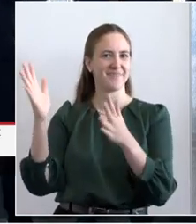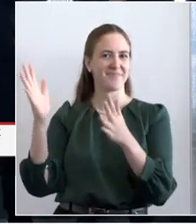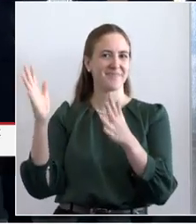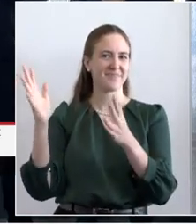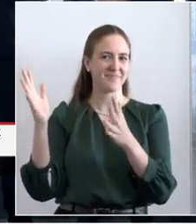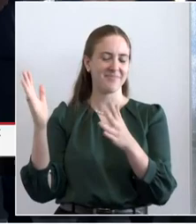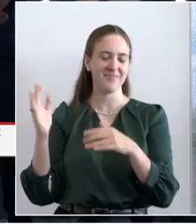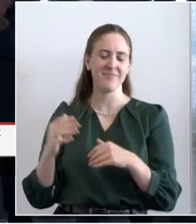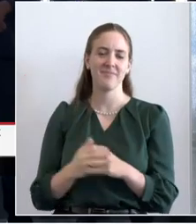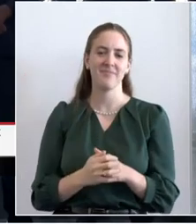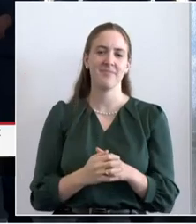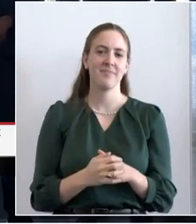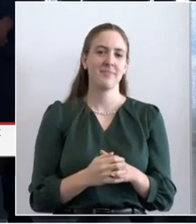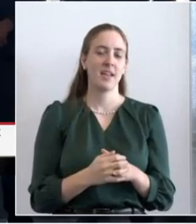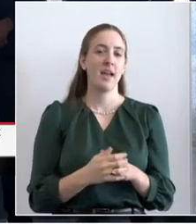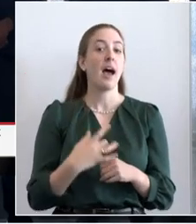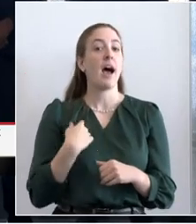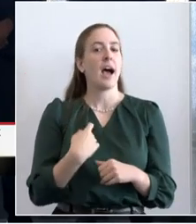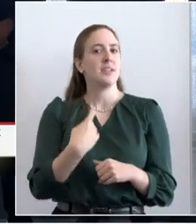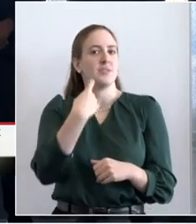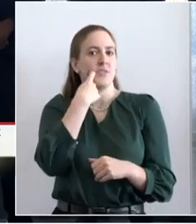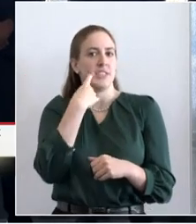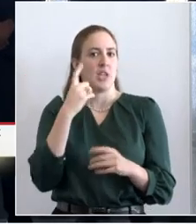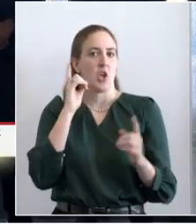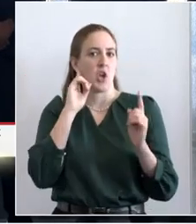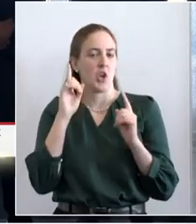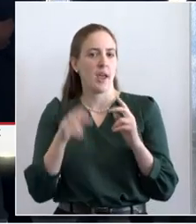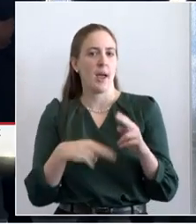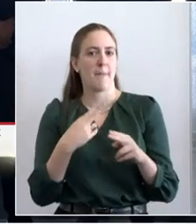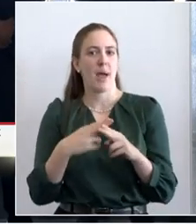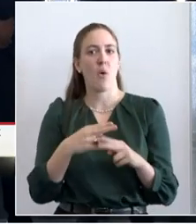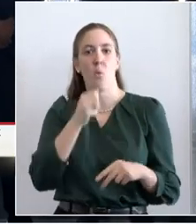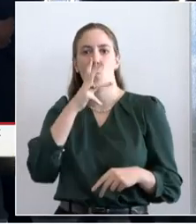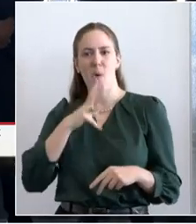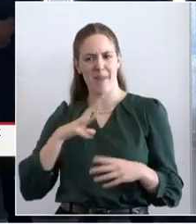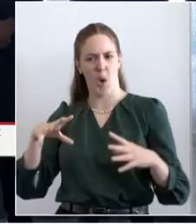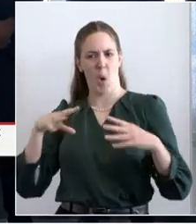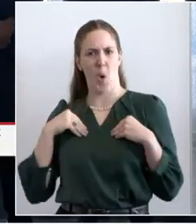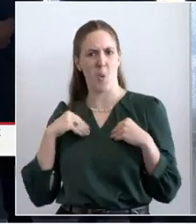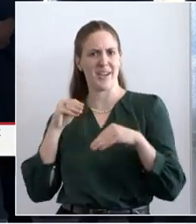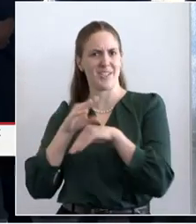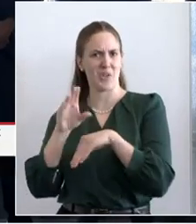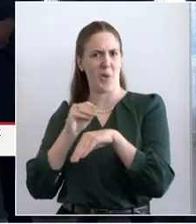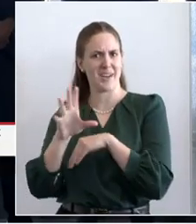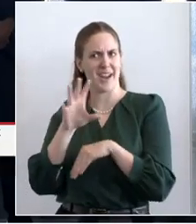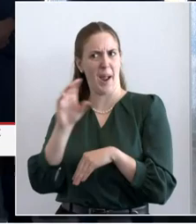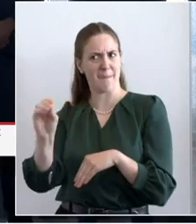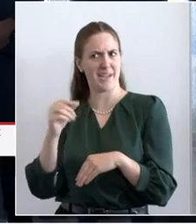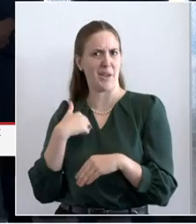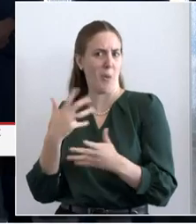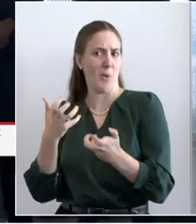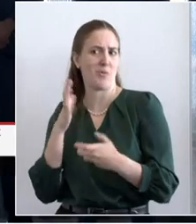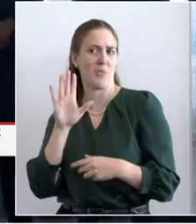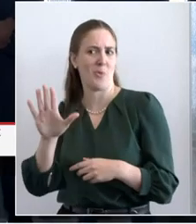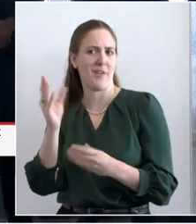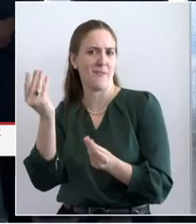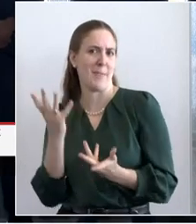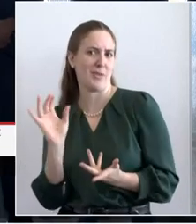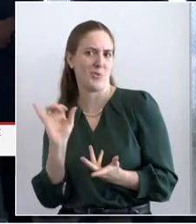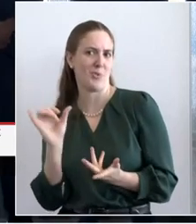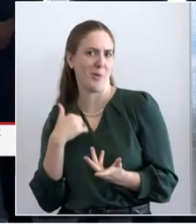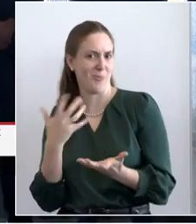I just heard about this fantastic woman-owned consulting company, so I want to get your information as well. Sign us up.